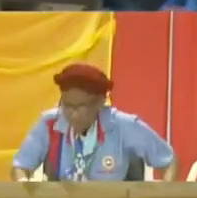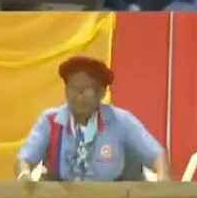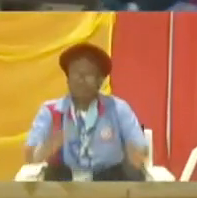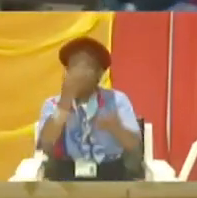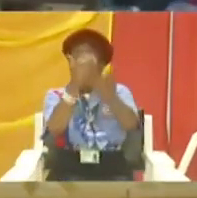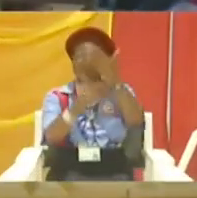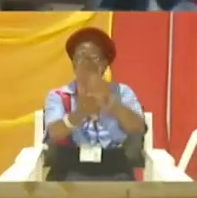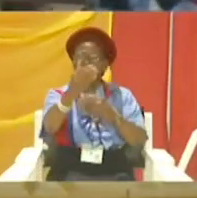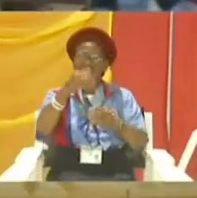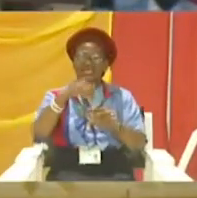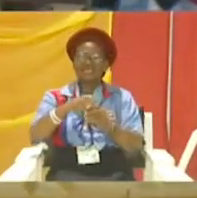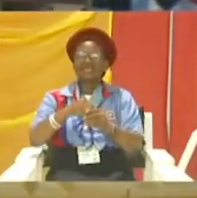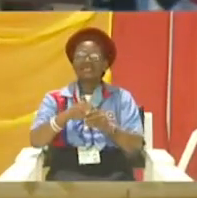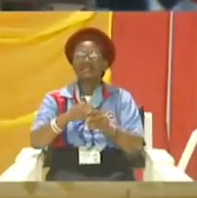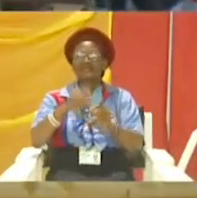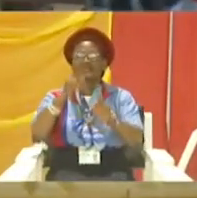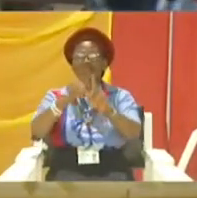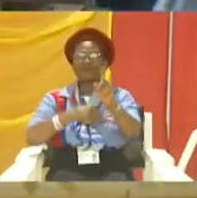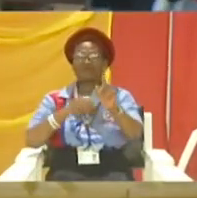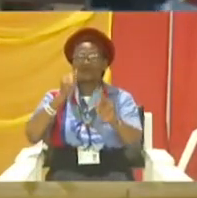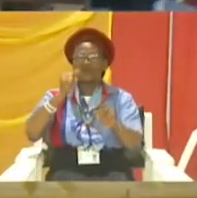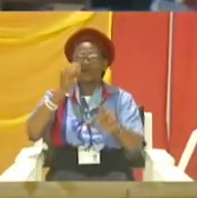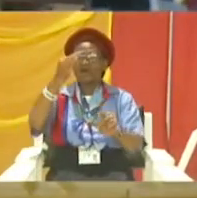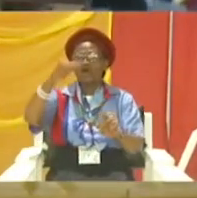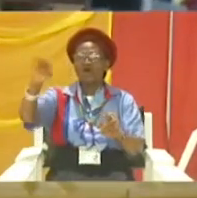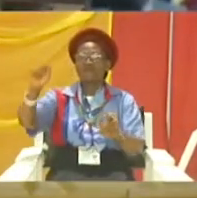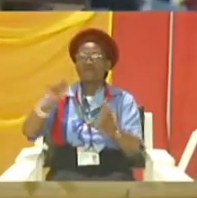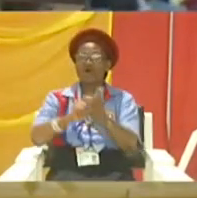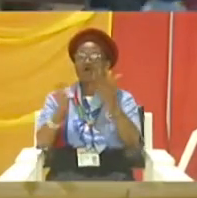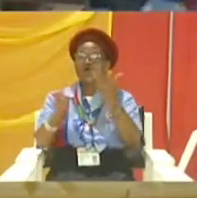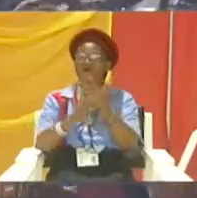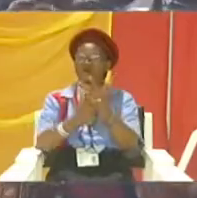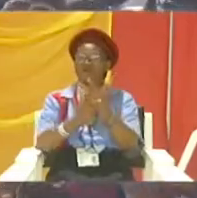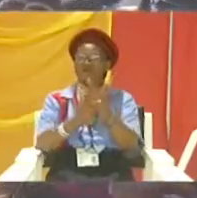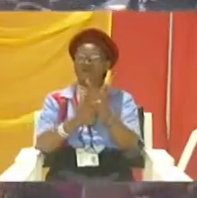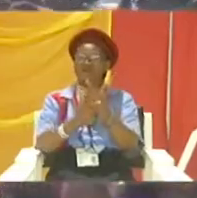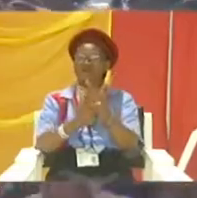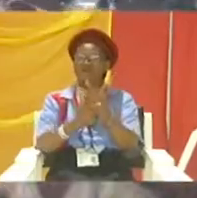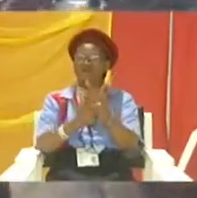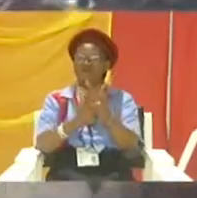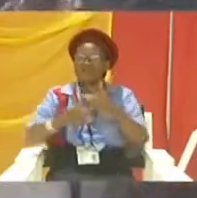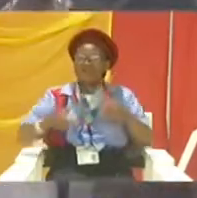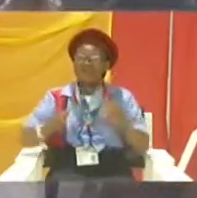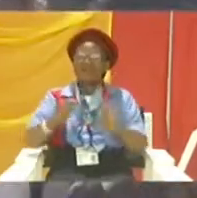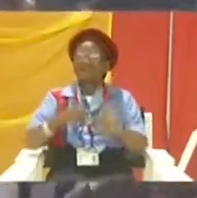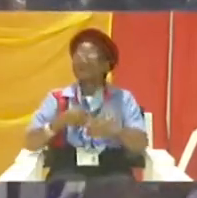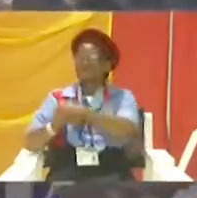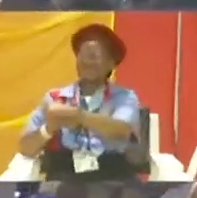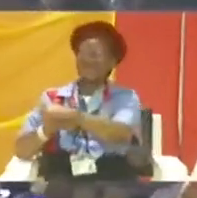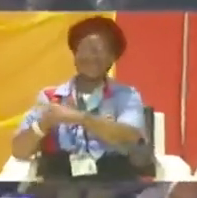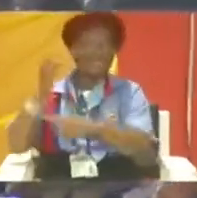are born in the month of August, let me hear you shout hallelujah.